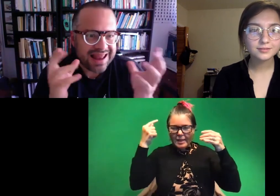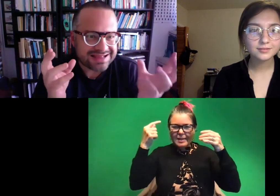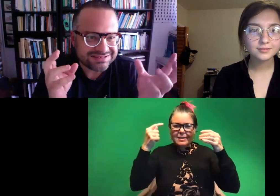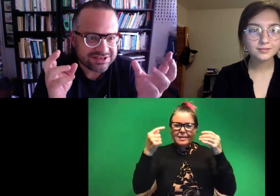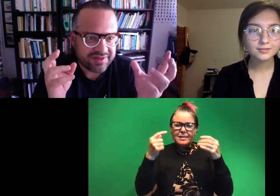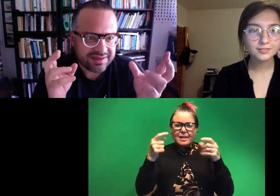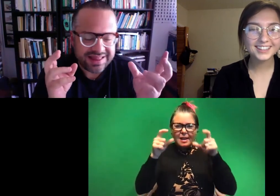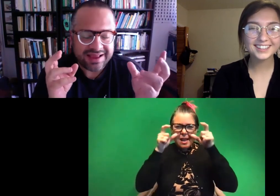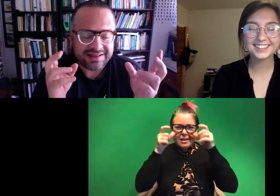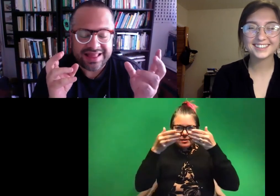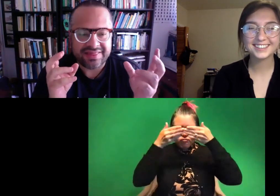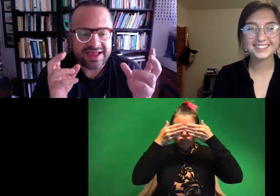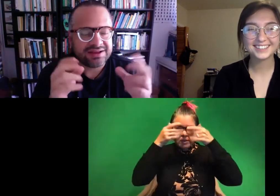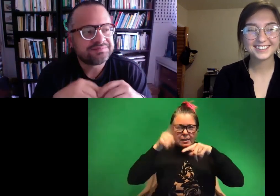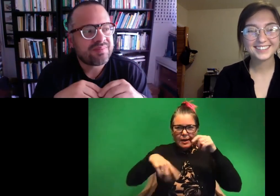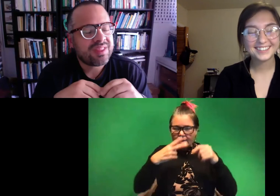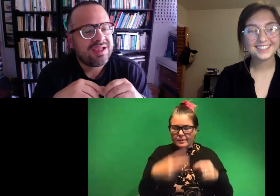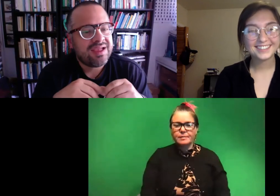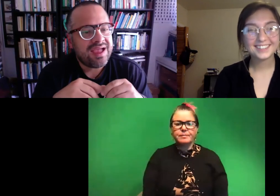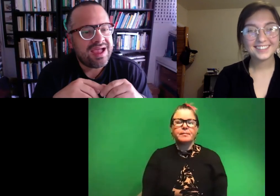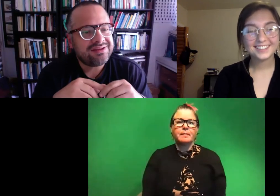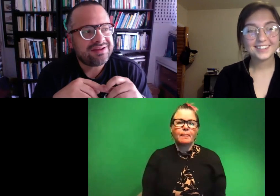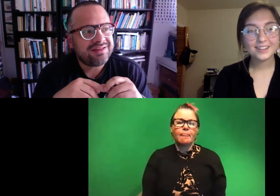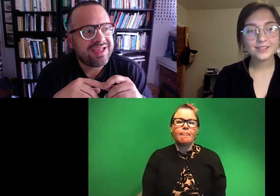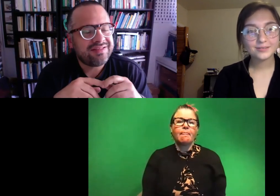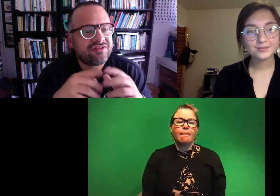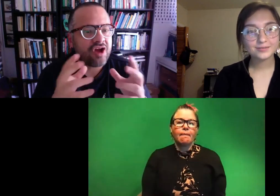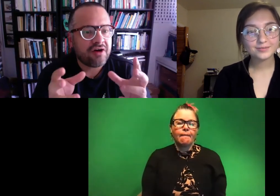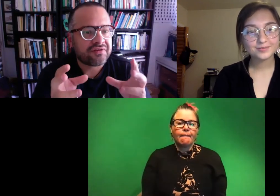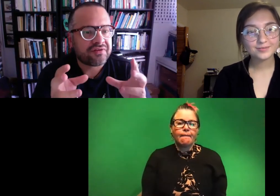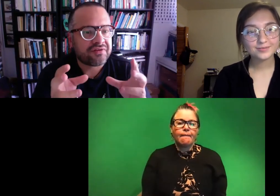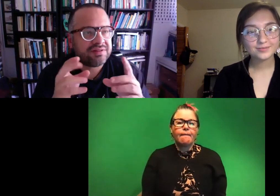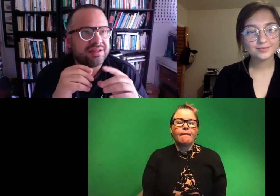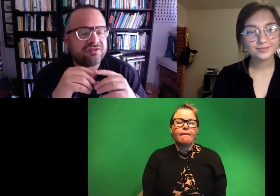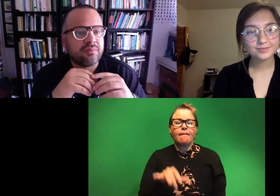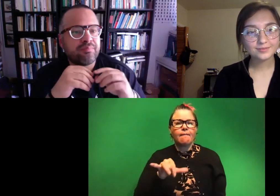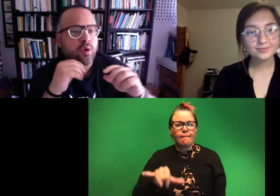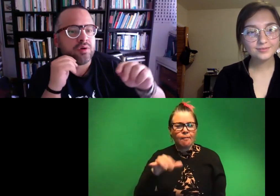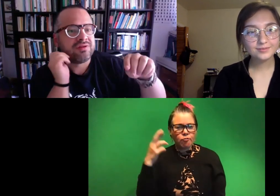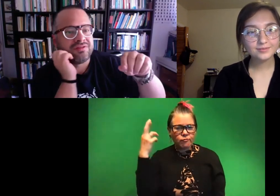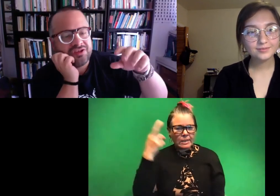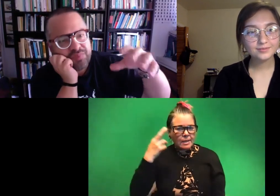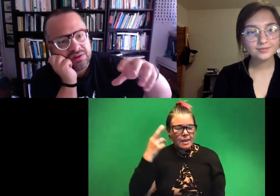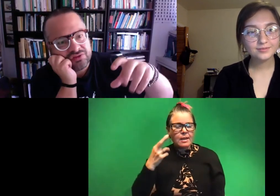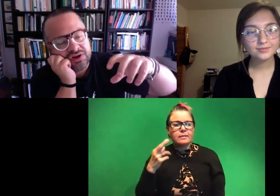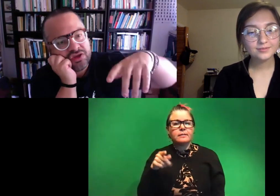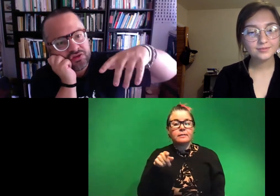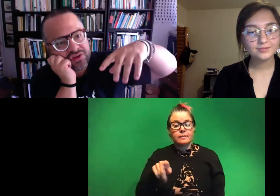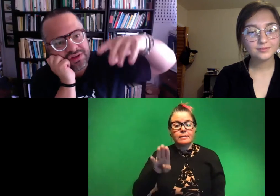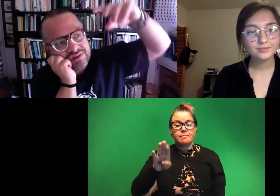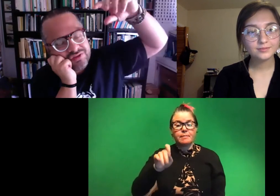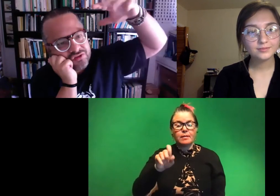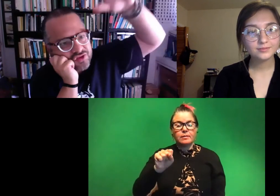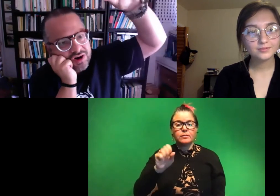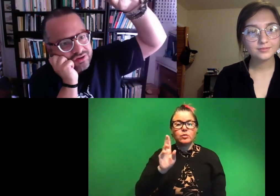like a black glasses, something like that. And they discover that in some point these beetles are